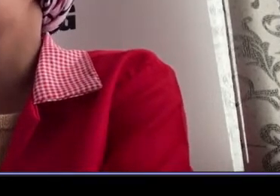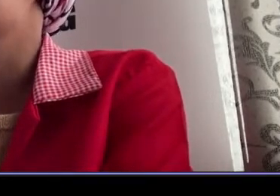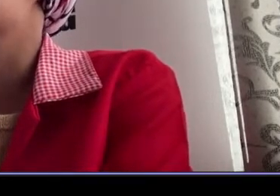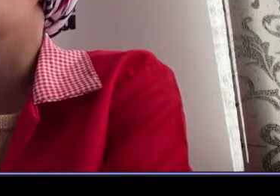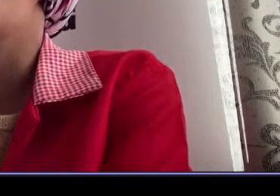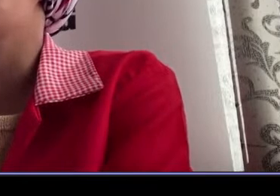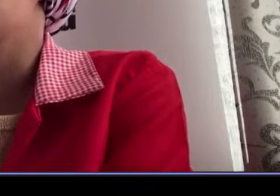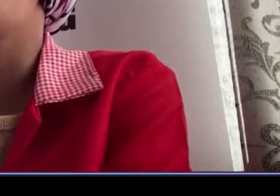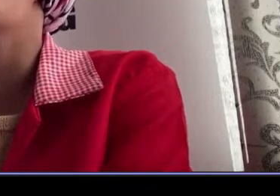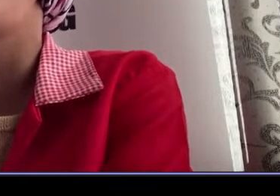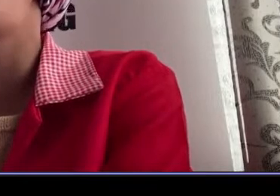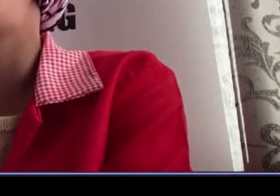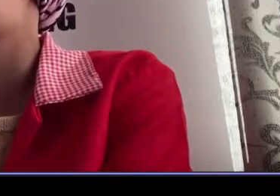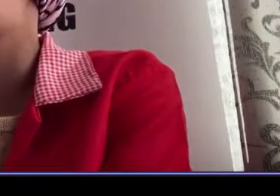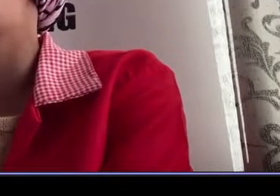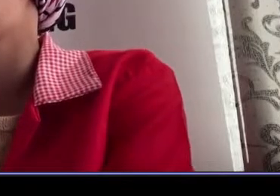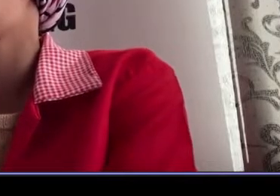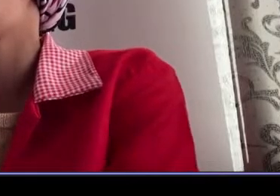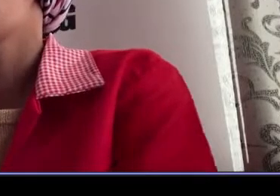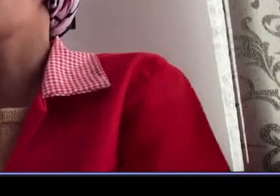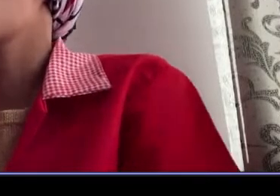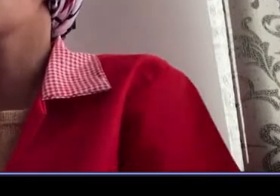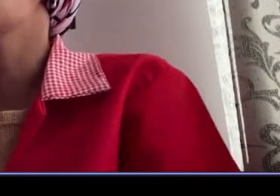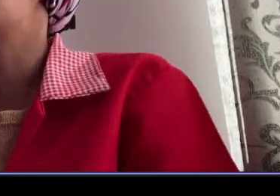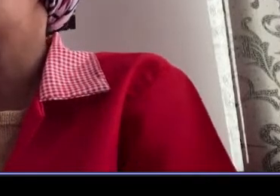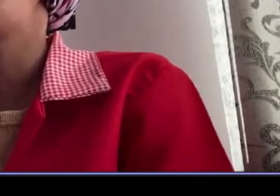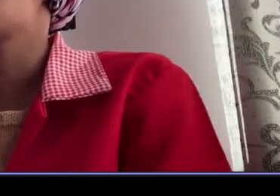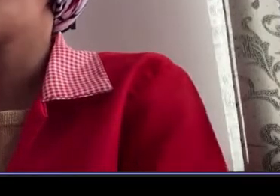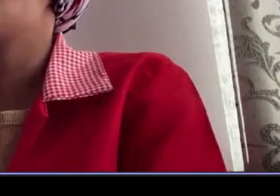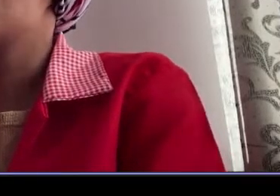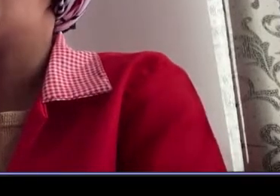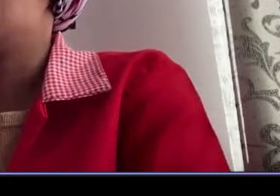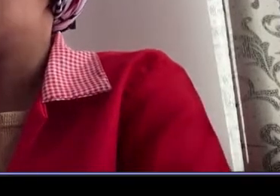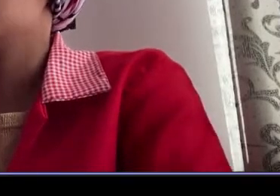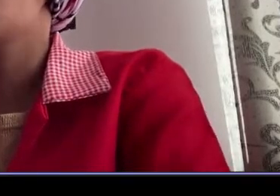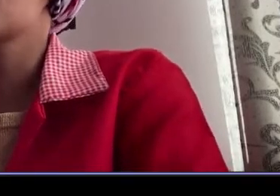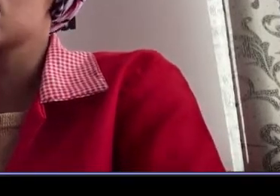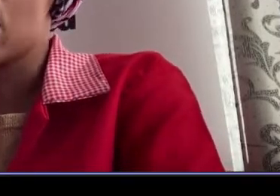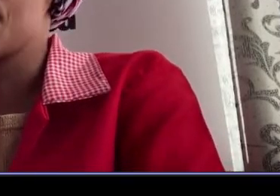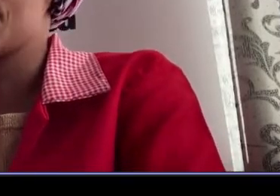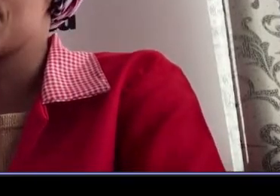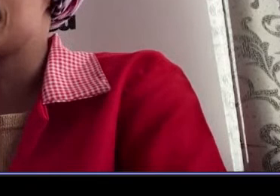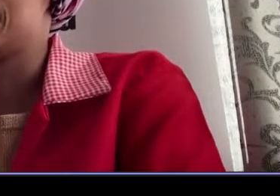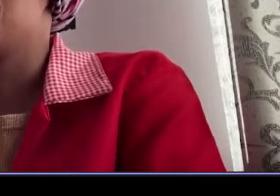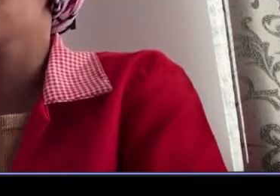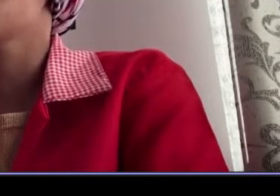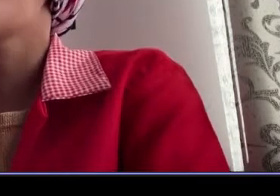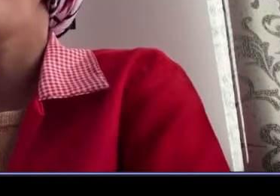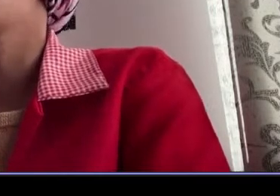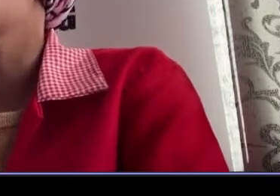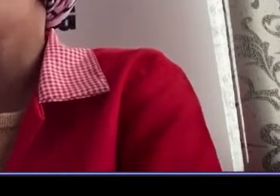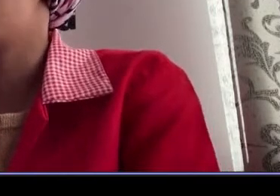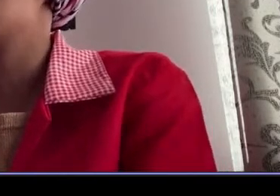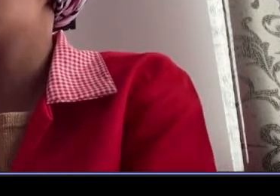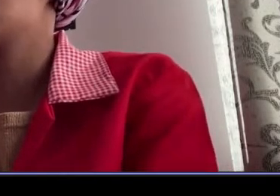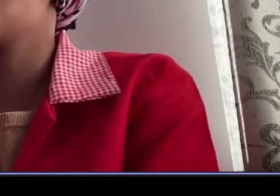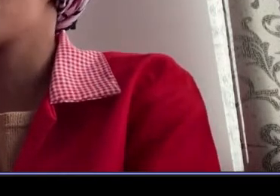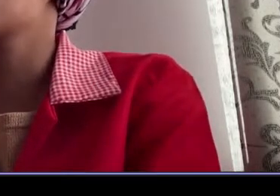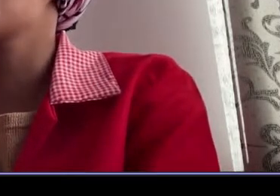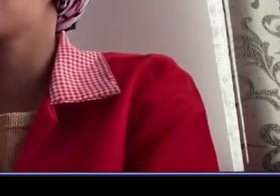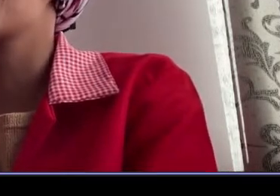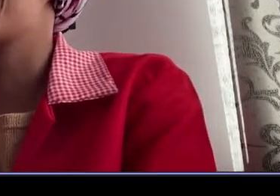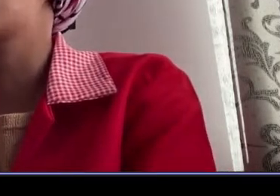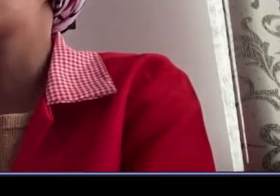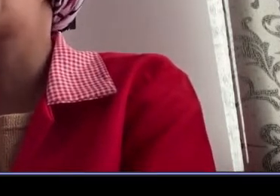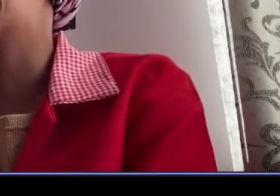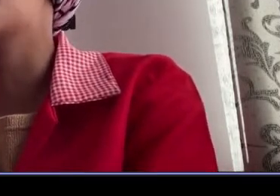disaster, we send our heartfelt condolences. The priorities in this community, in this committee, our provision of houses